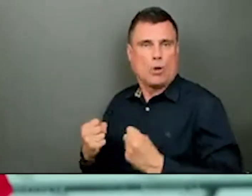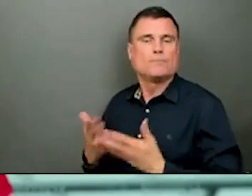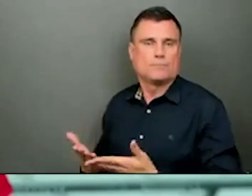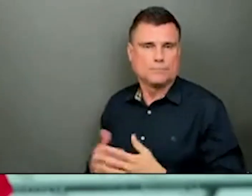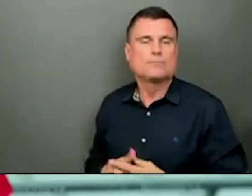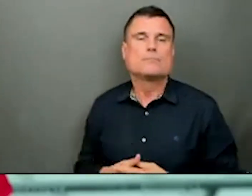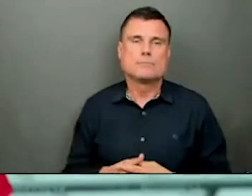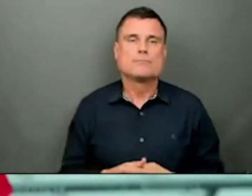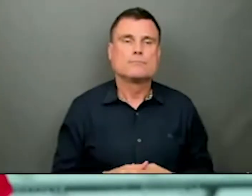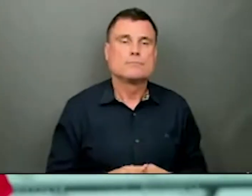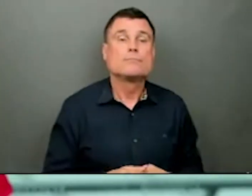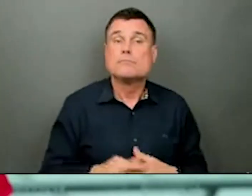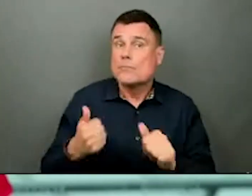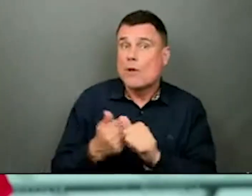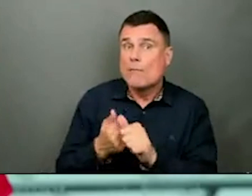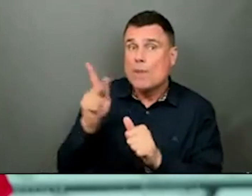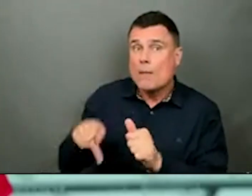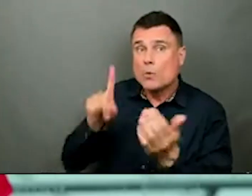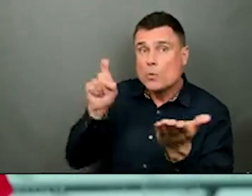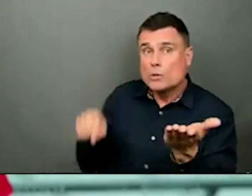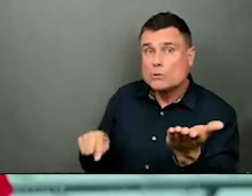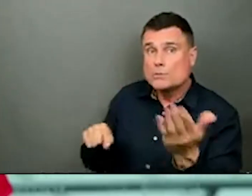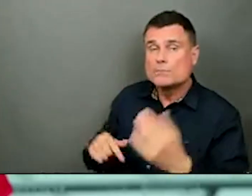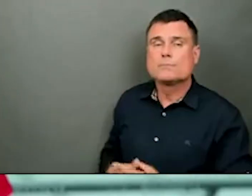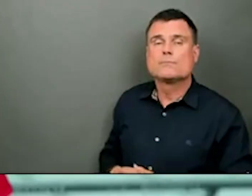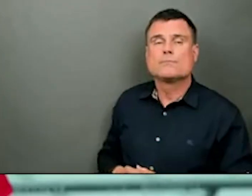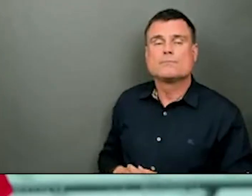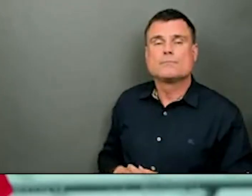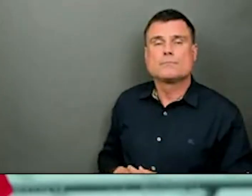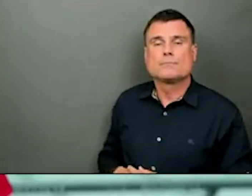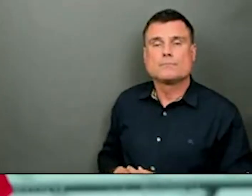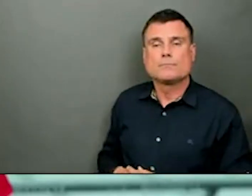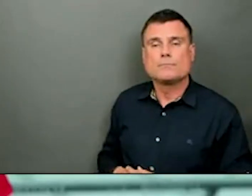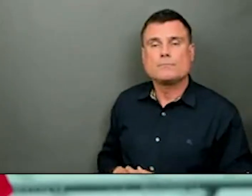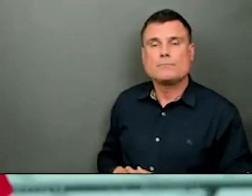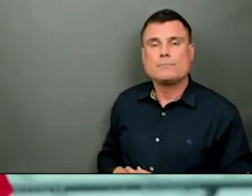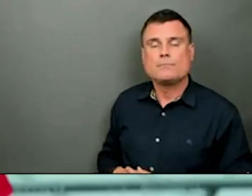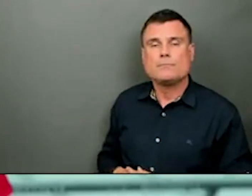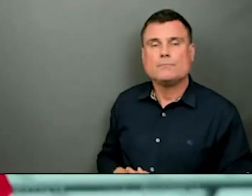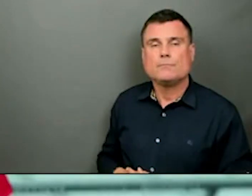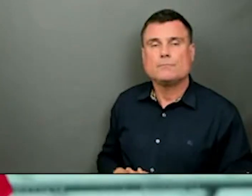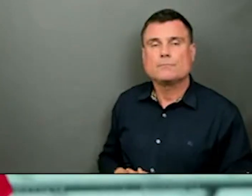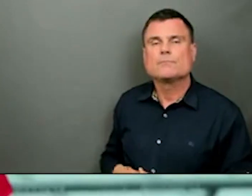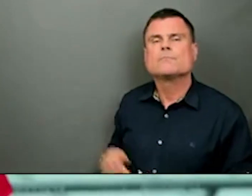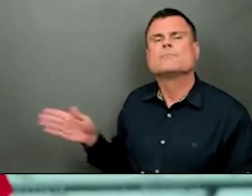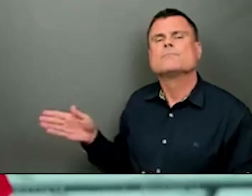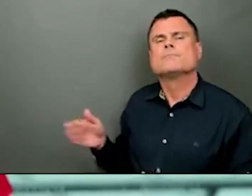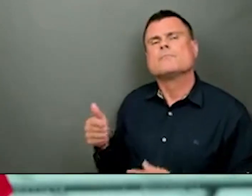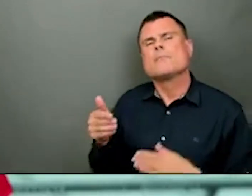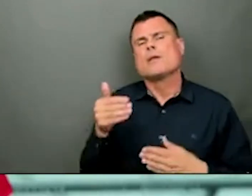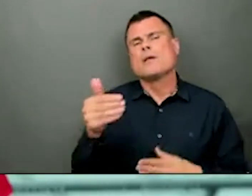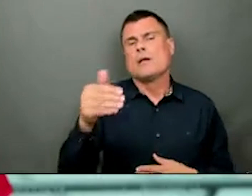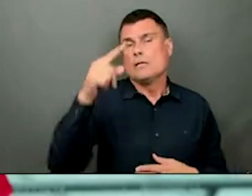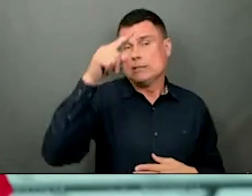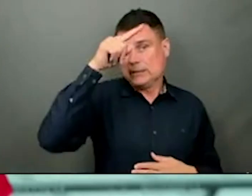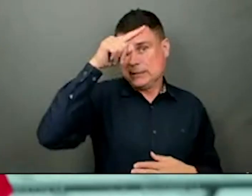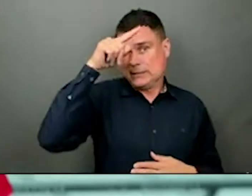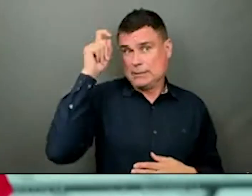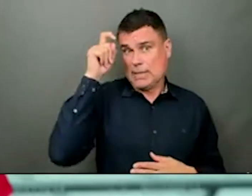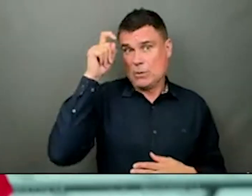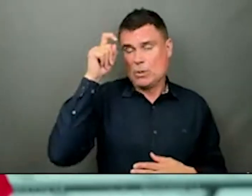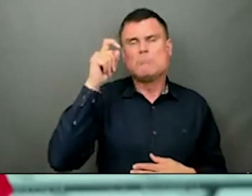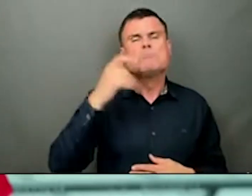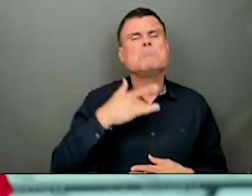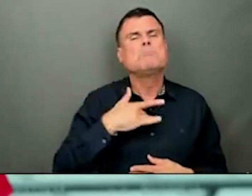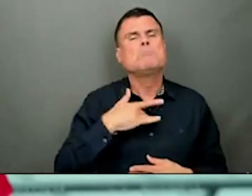you provide some guidance and clarity to, you know, organizers and communities about what they should be